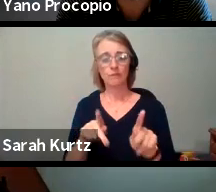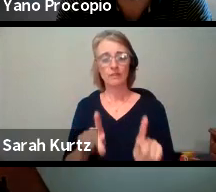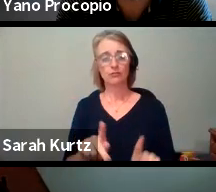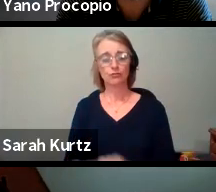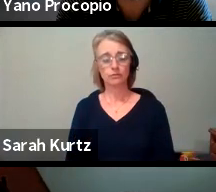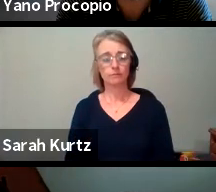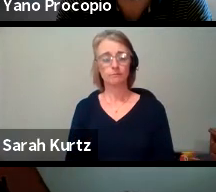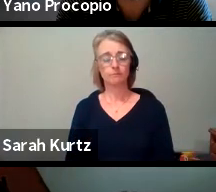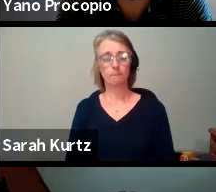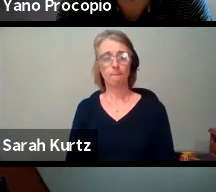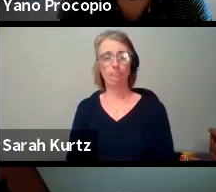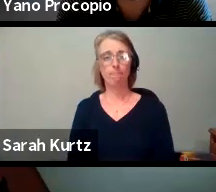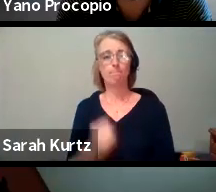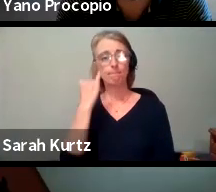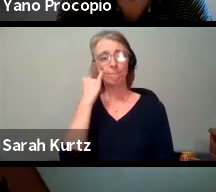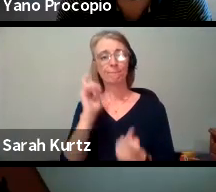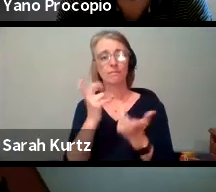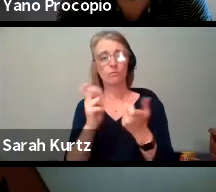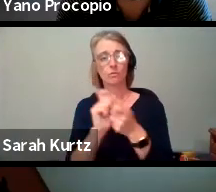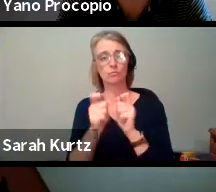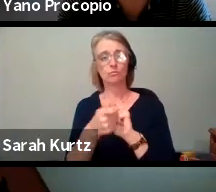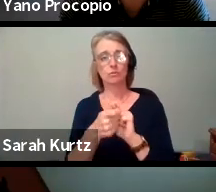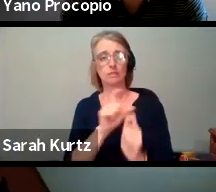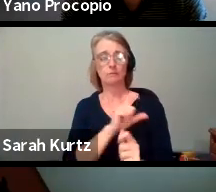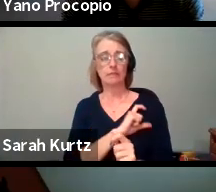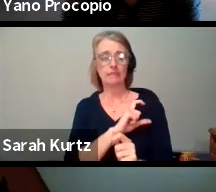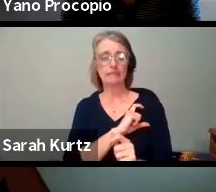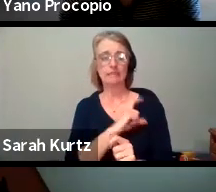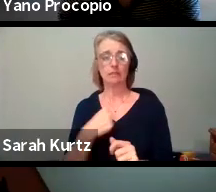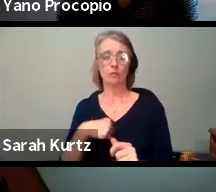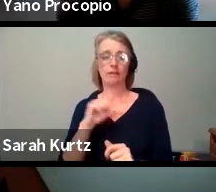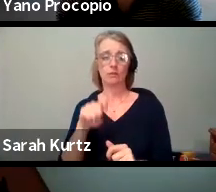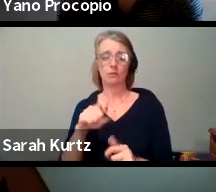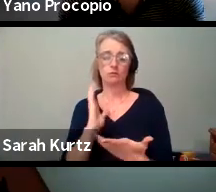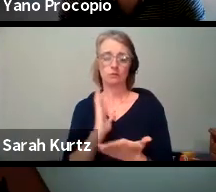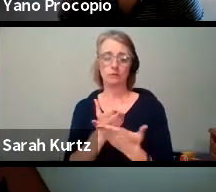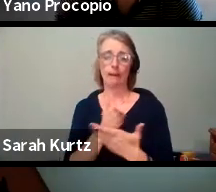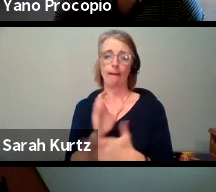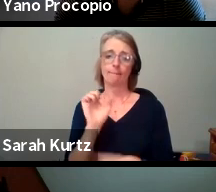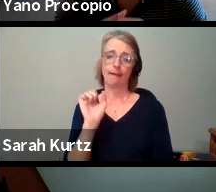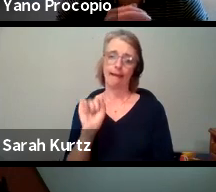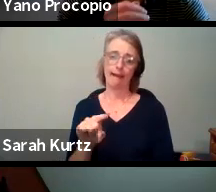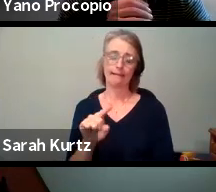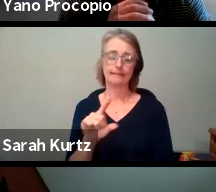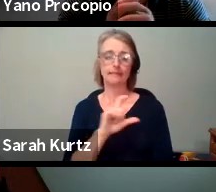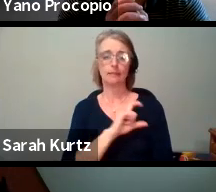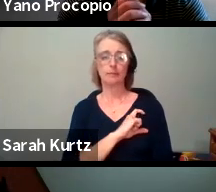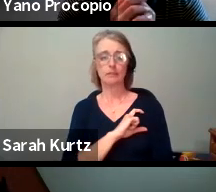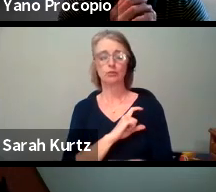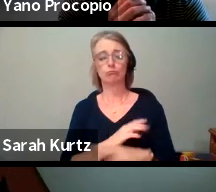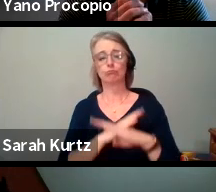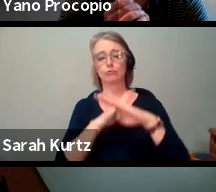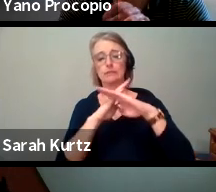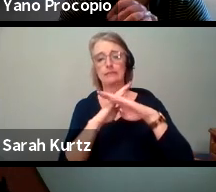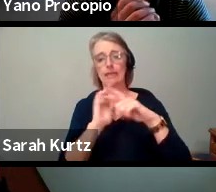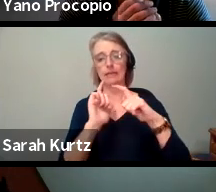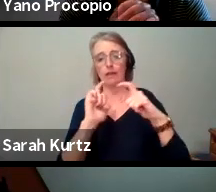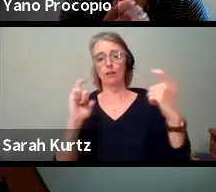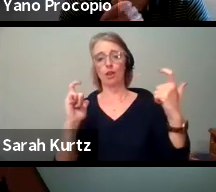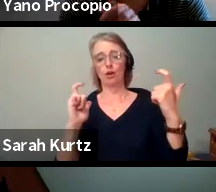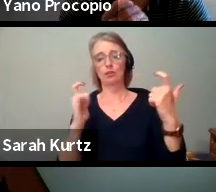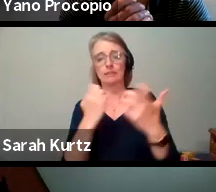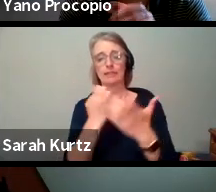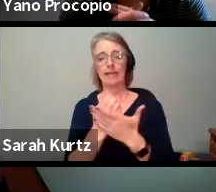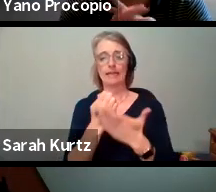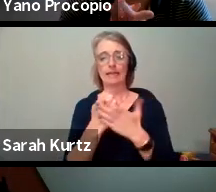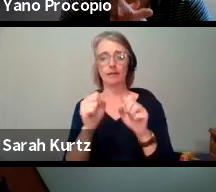want to reform policing, we have to stop asking the police to protect a larger global